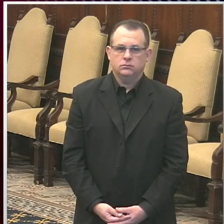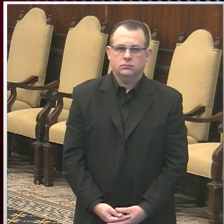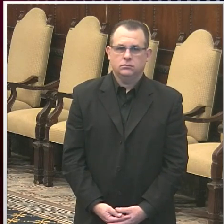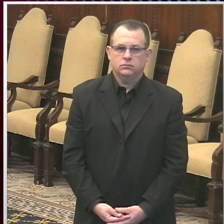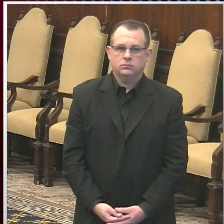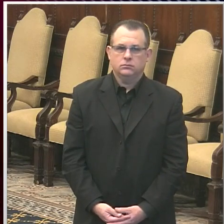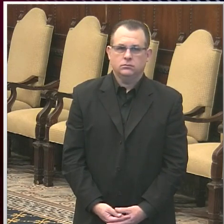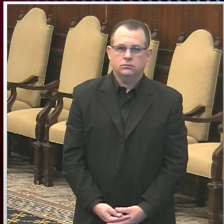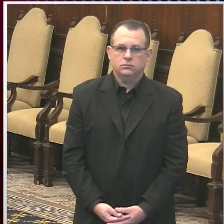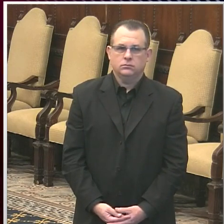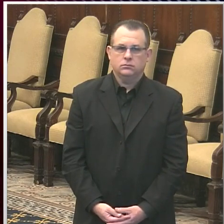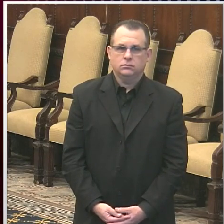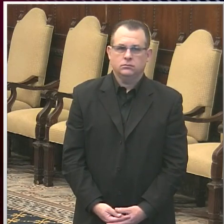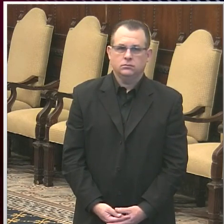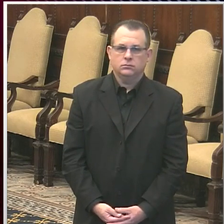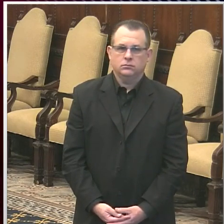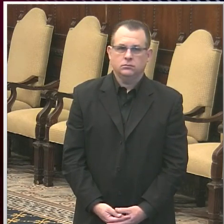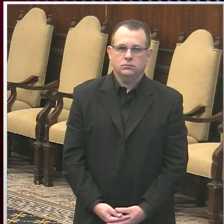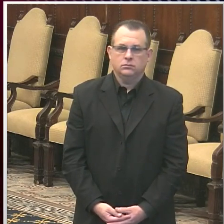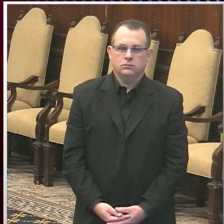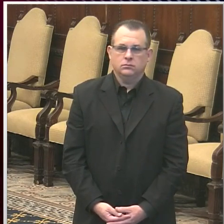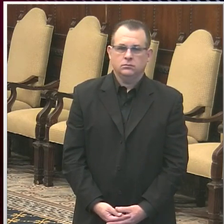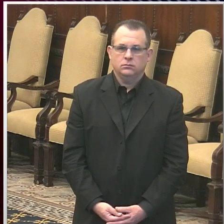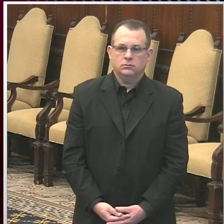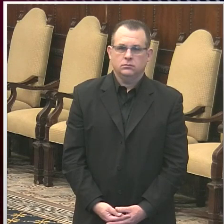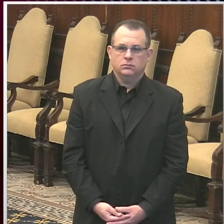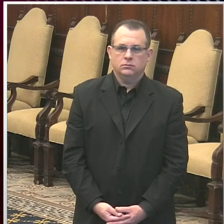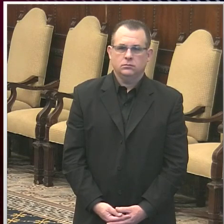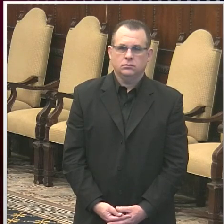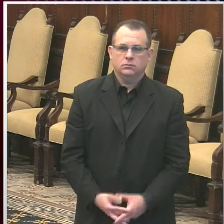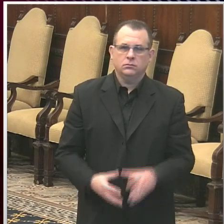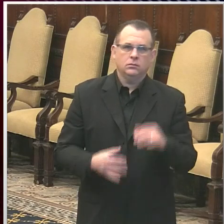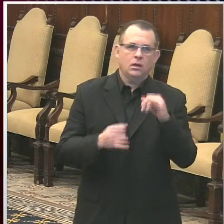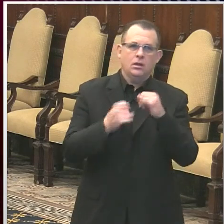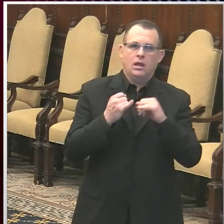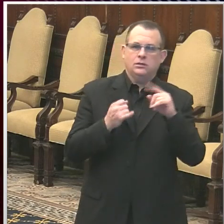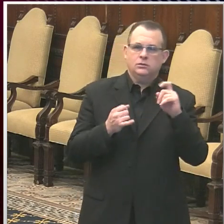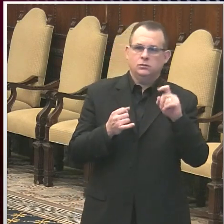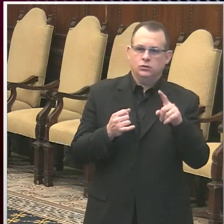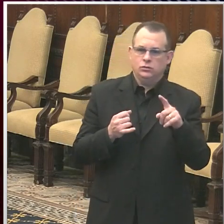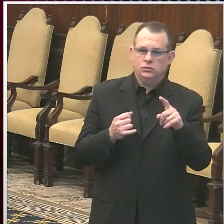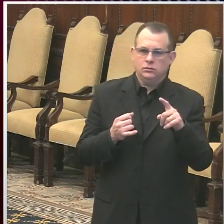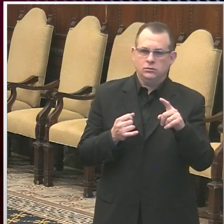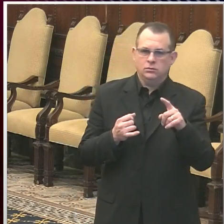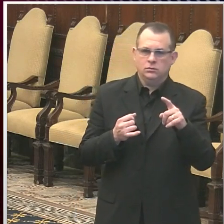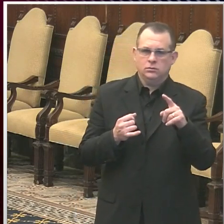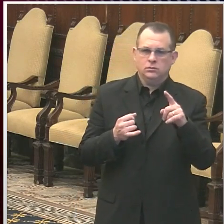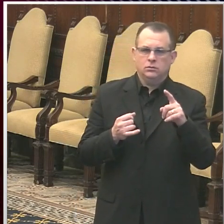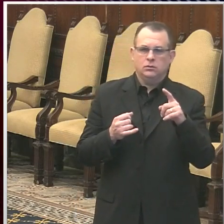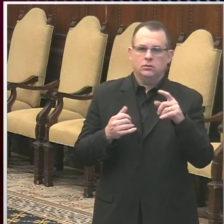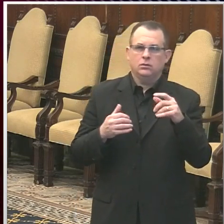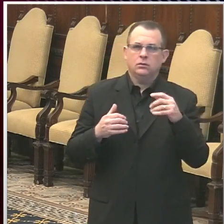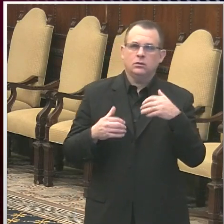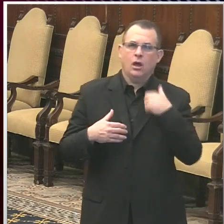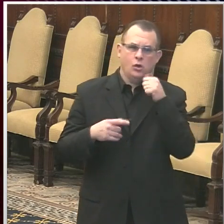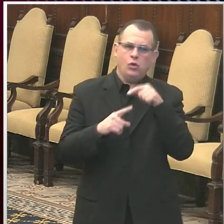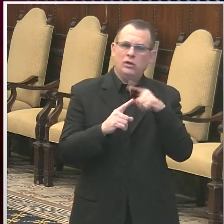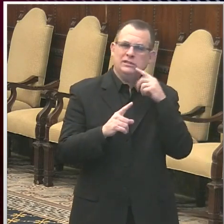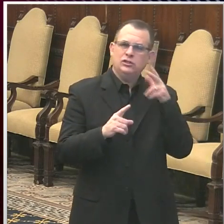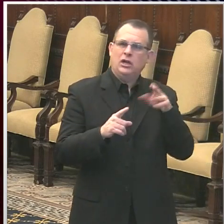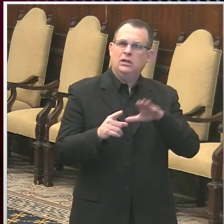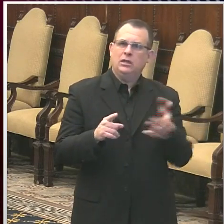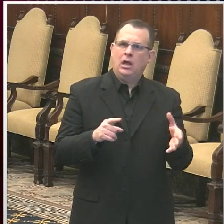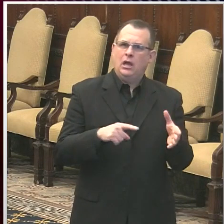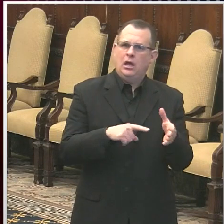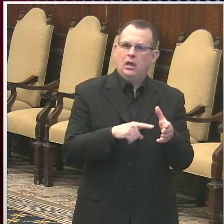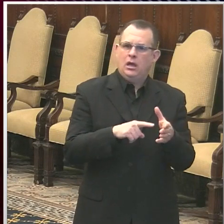está supuesta a estar dentro de sus casas? And the last question has to deal with a young girl that was shot to death. And it's so